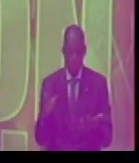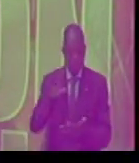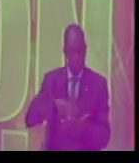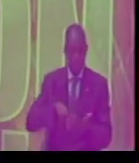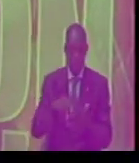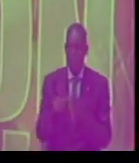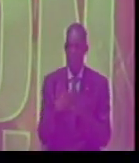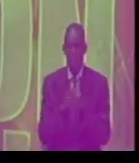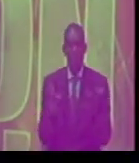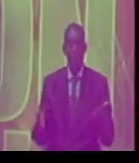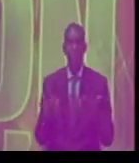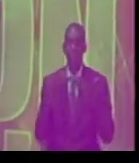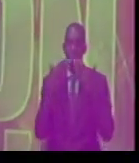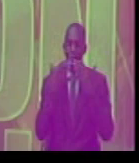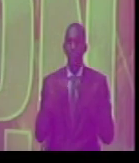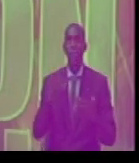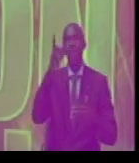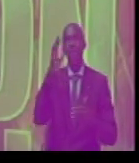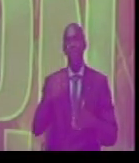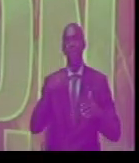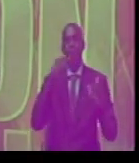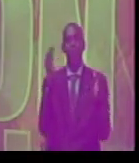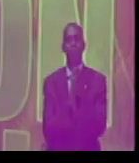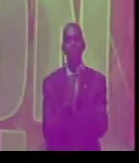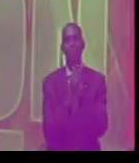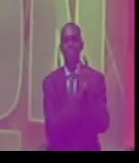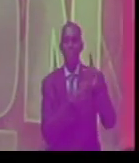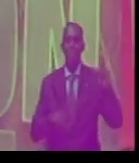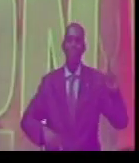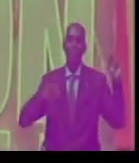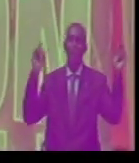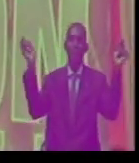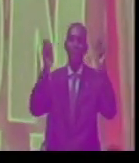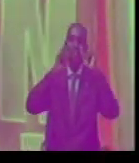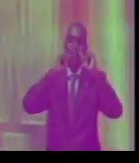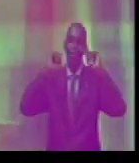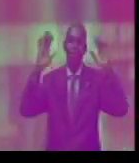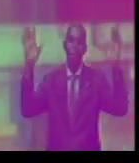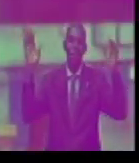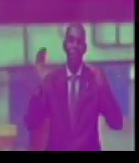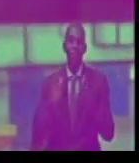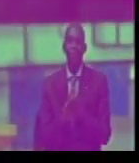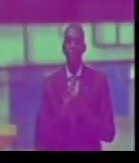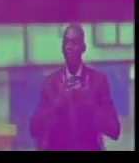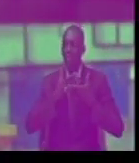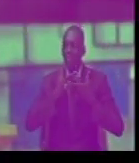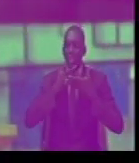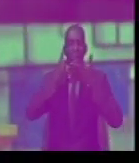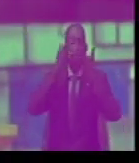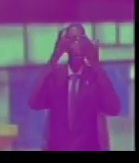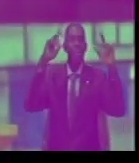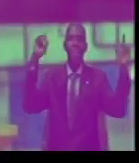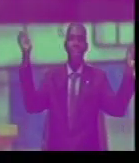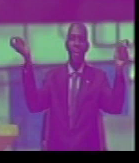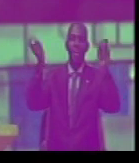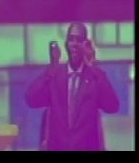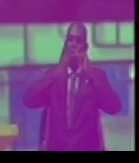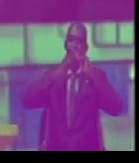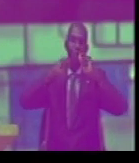instantly it just open. I open my Bible and read instantly that day. Thank Praise you. Praise